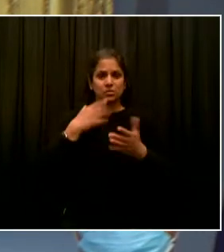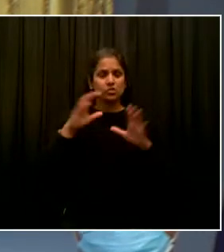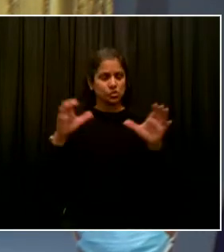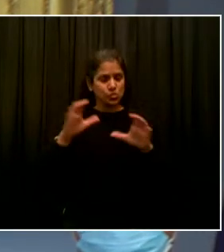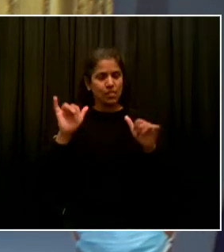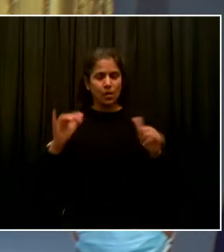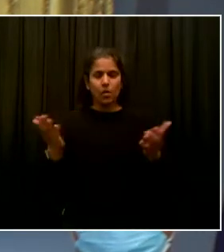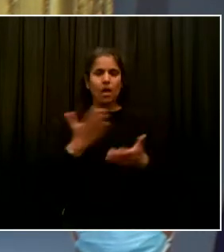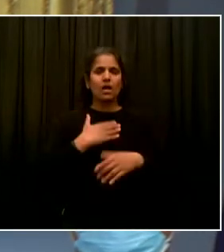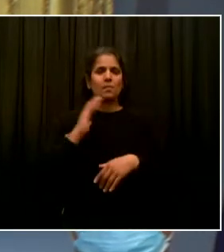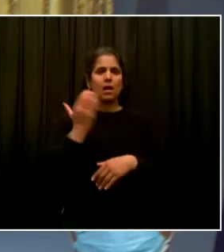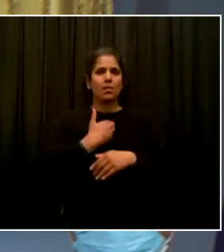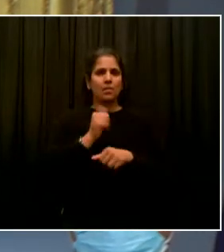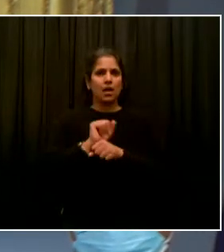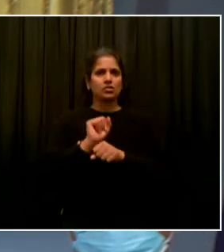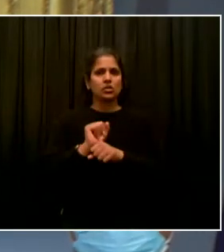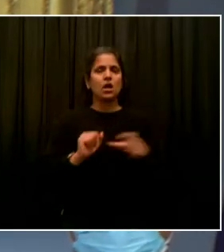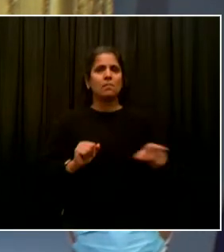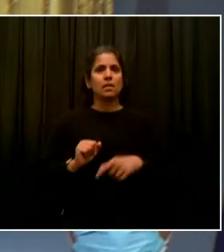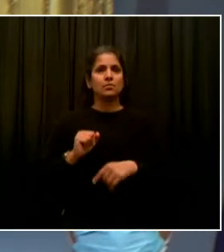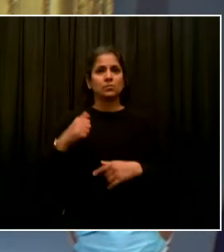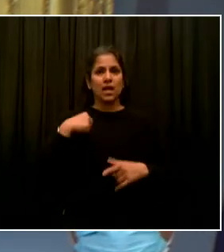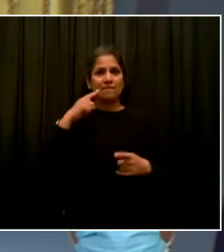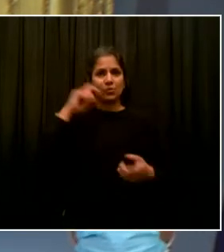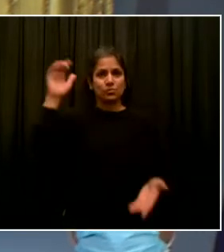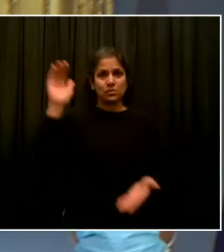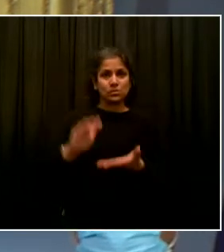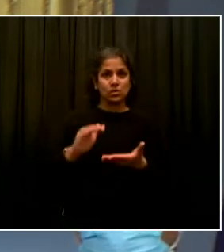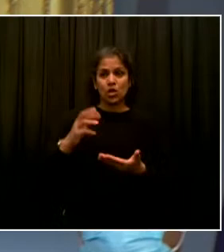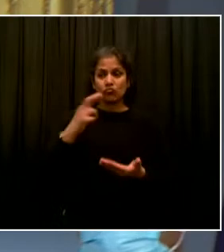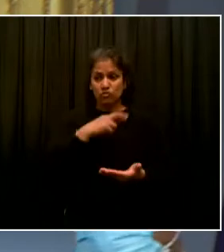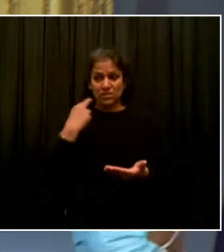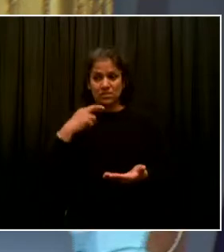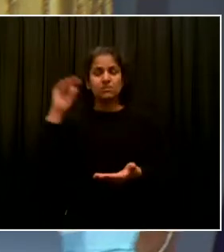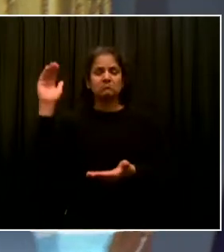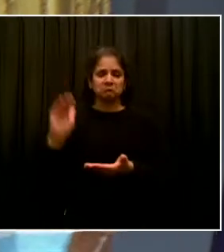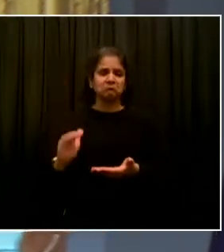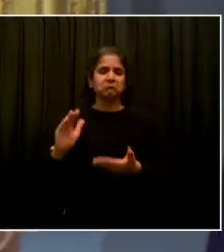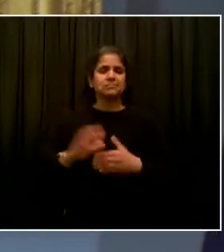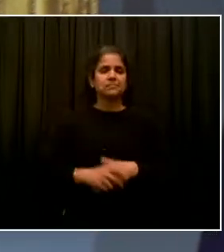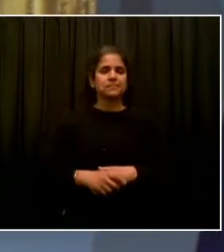try to bend that curve and lower their risk. And if I could, to the mayor,